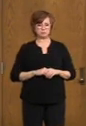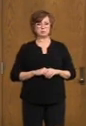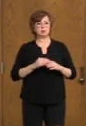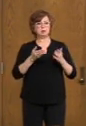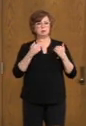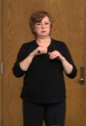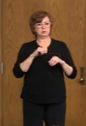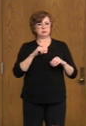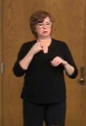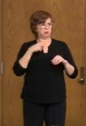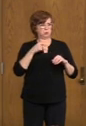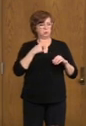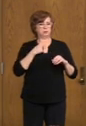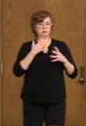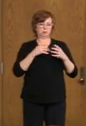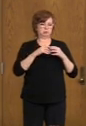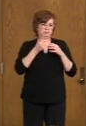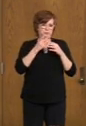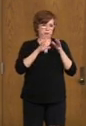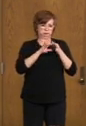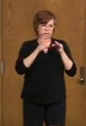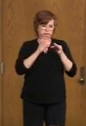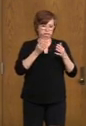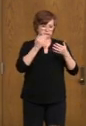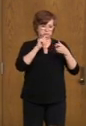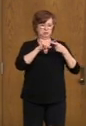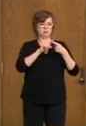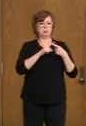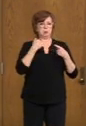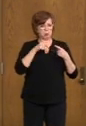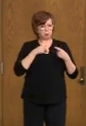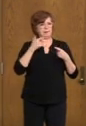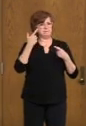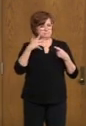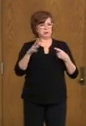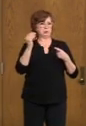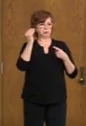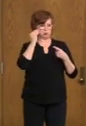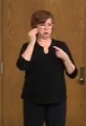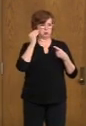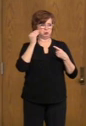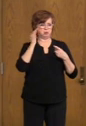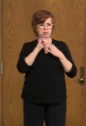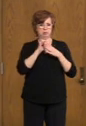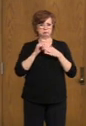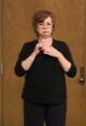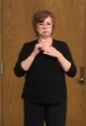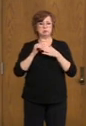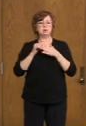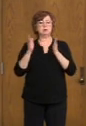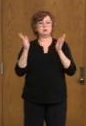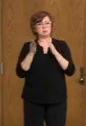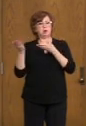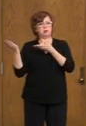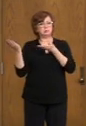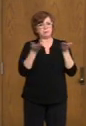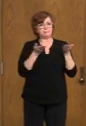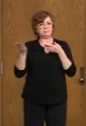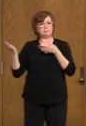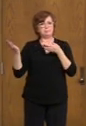going to get very limited shipments, but we knew that they would come at predetermined times, so that let us plan for first doses and